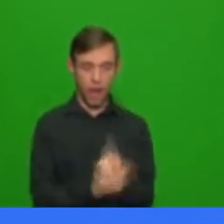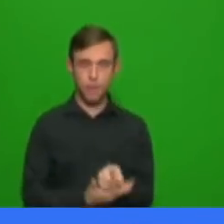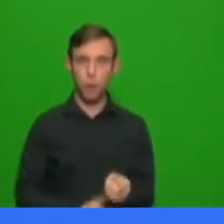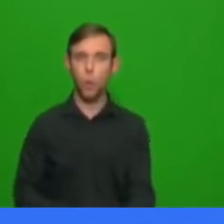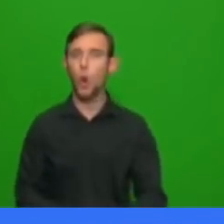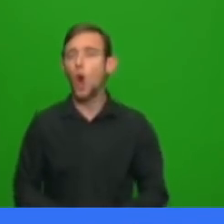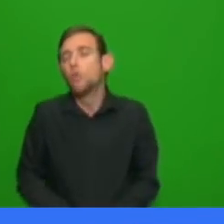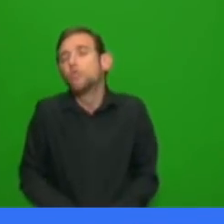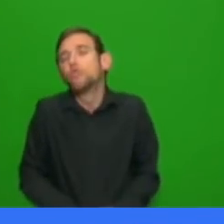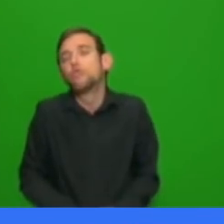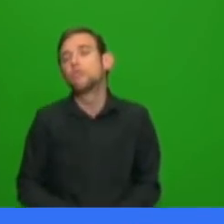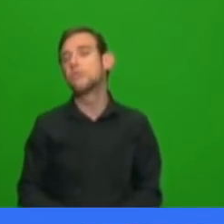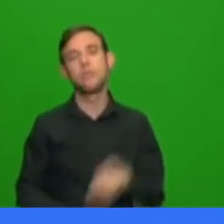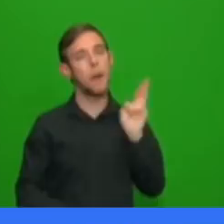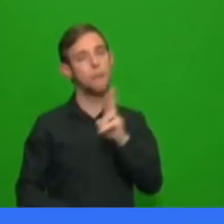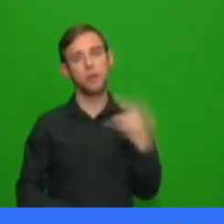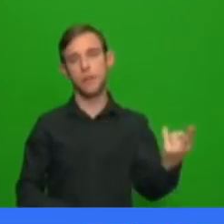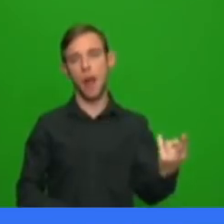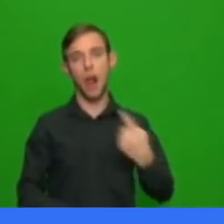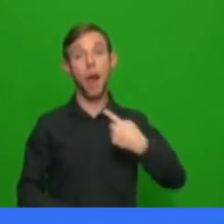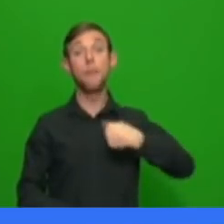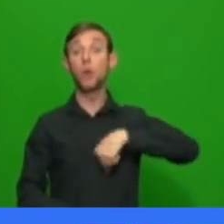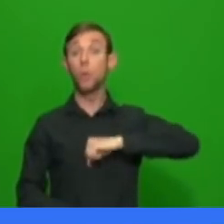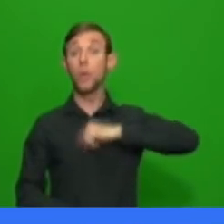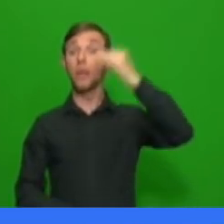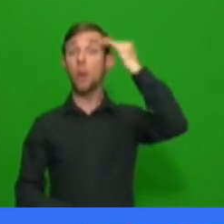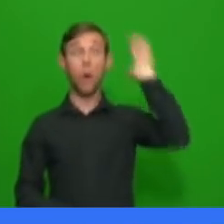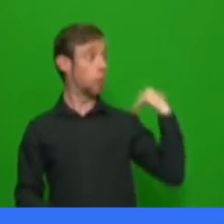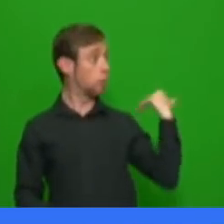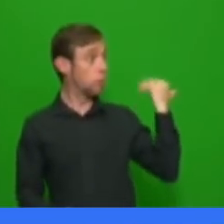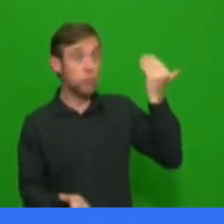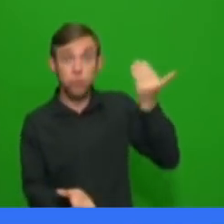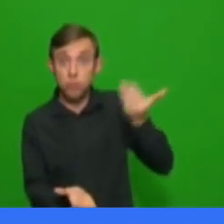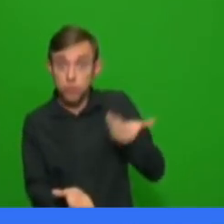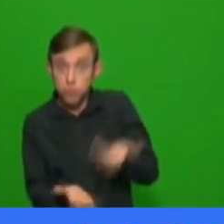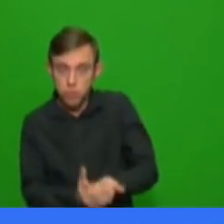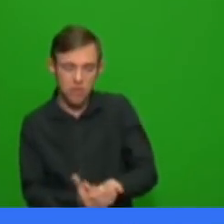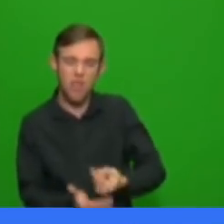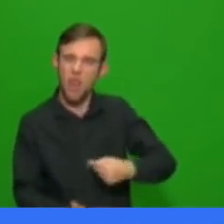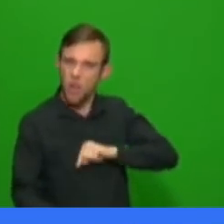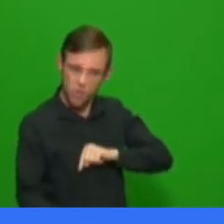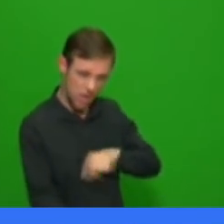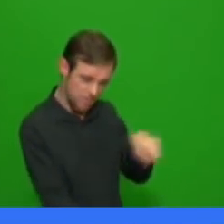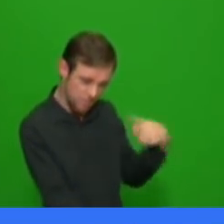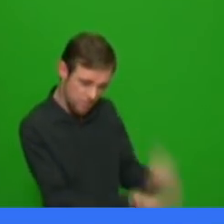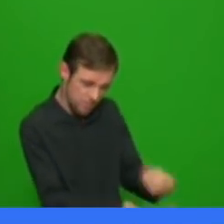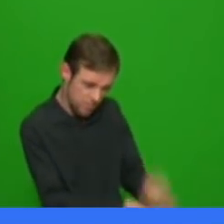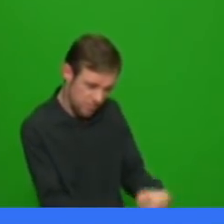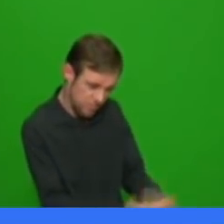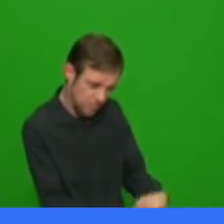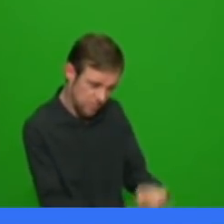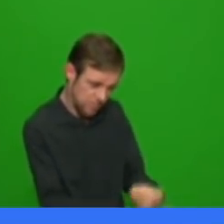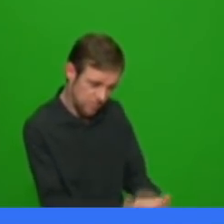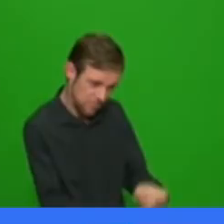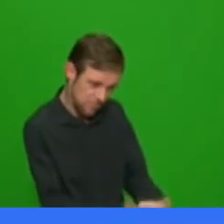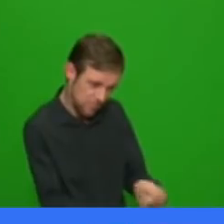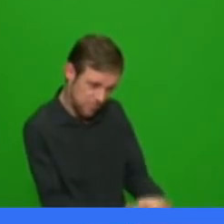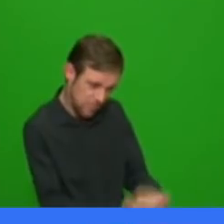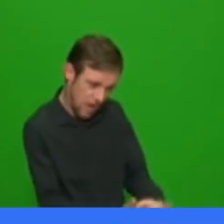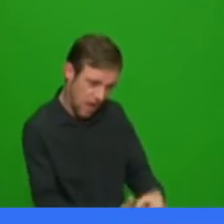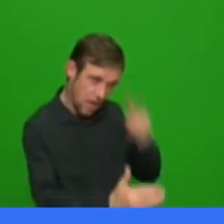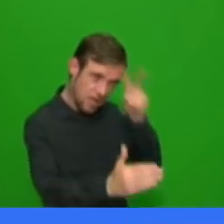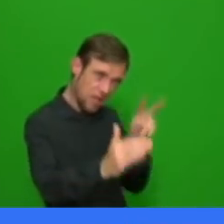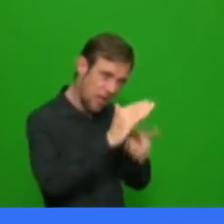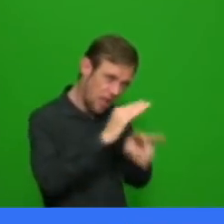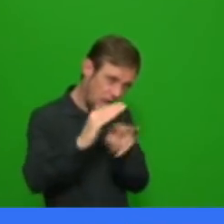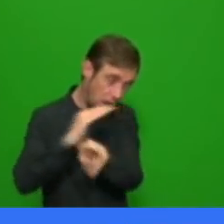the kind of work that we have done with respect to our forecast is comparable with the best around the